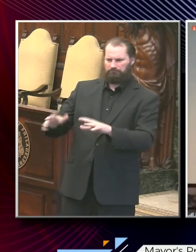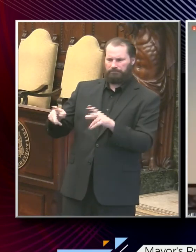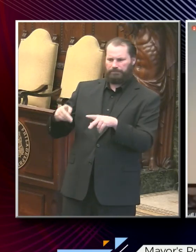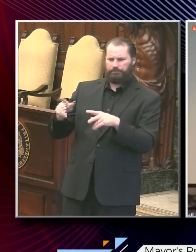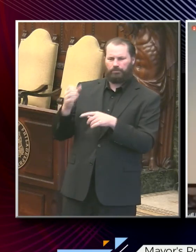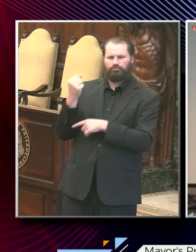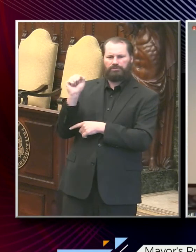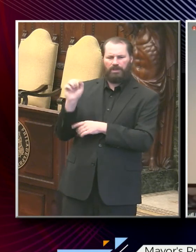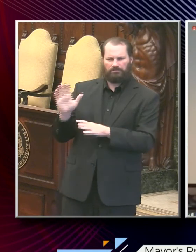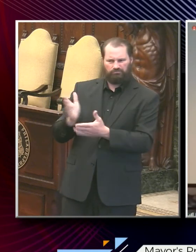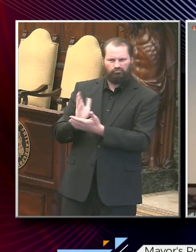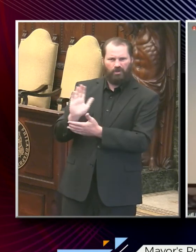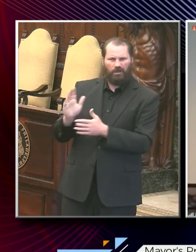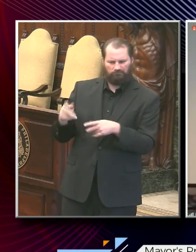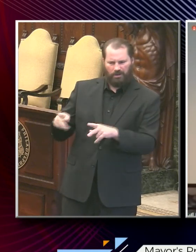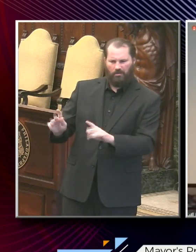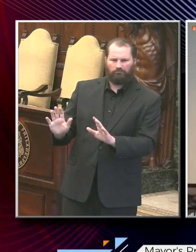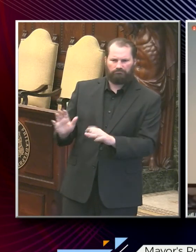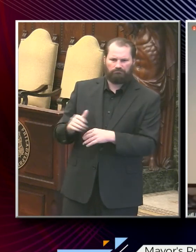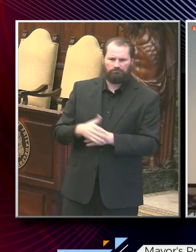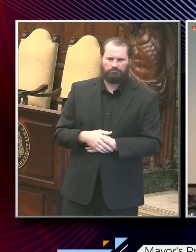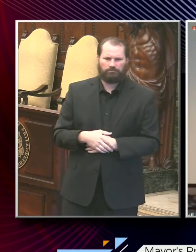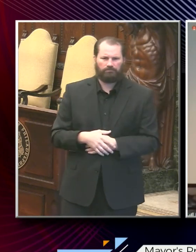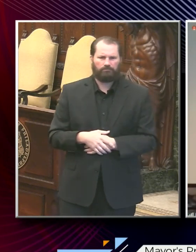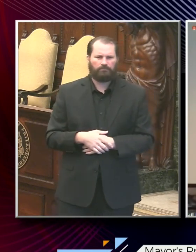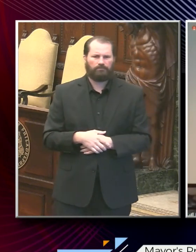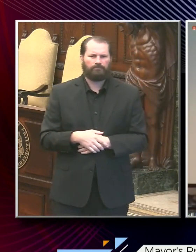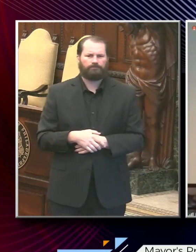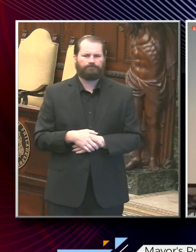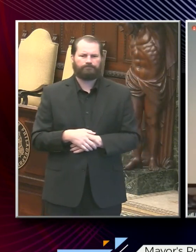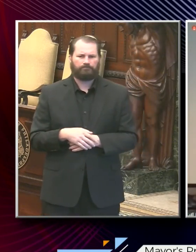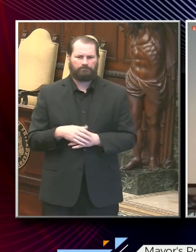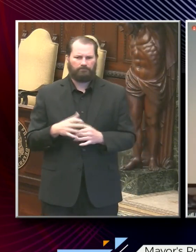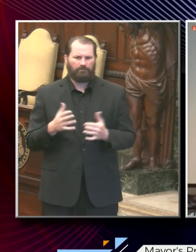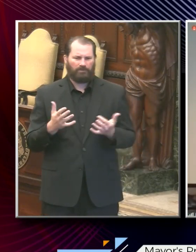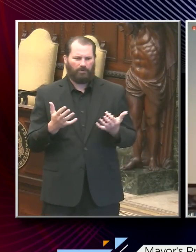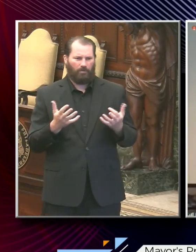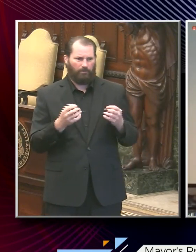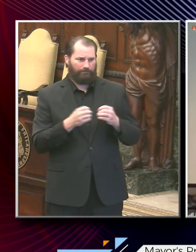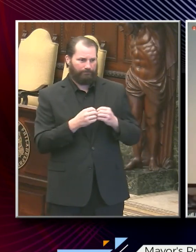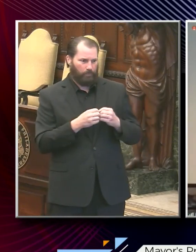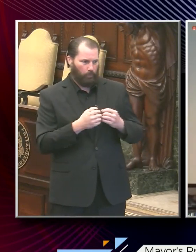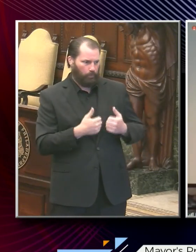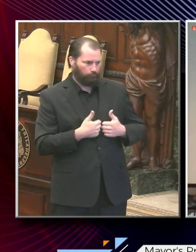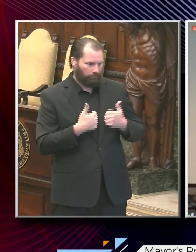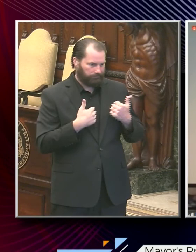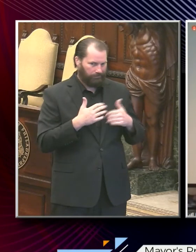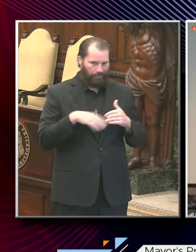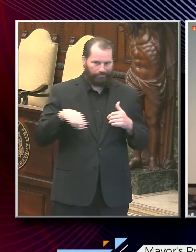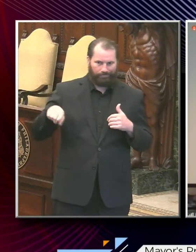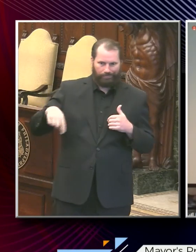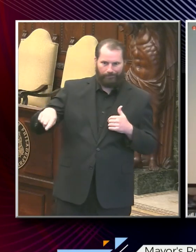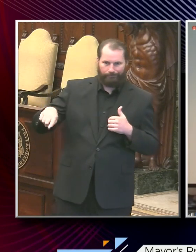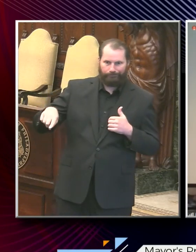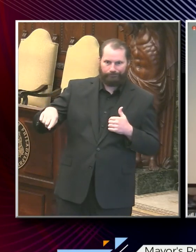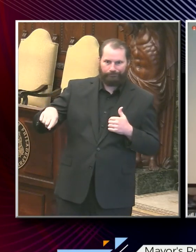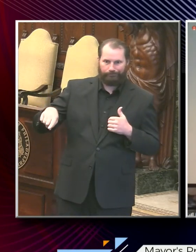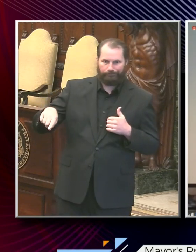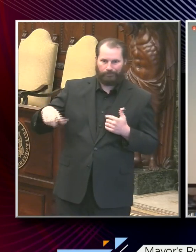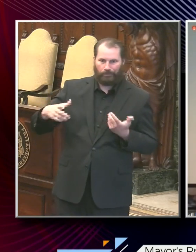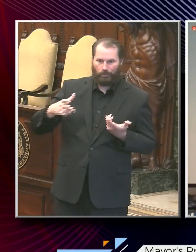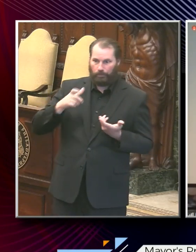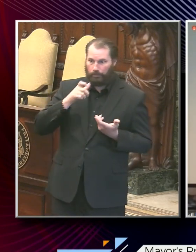our officers in greater risk. So certainly would like to avoid that and commend our officers for being able